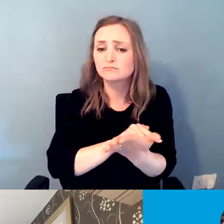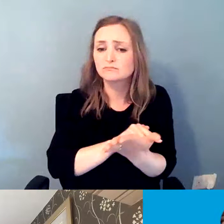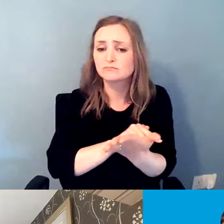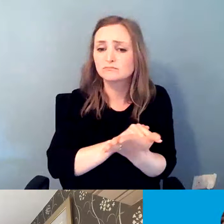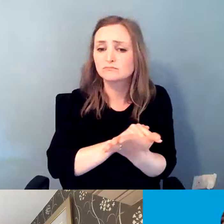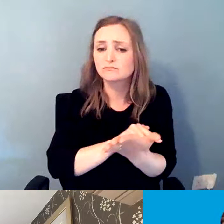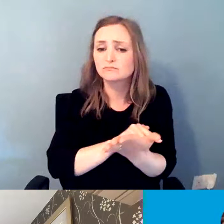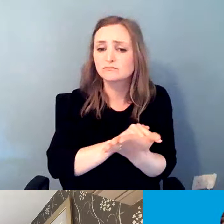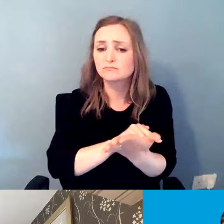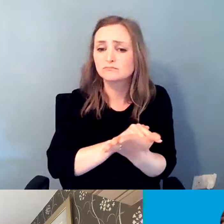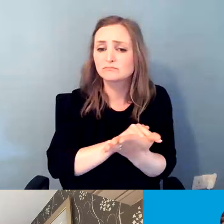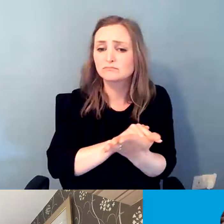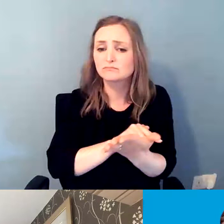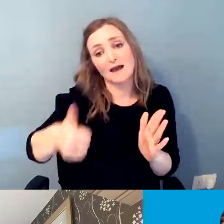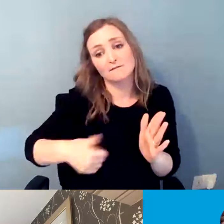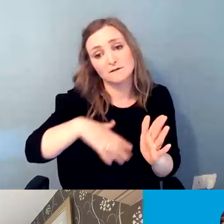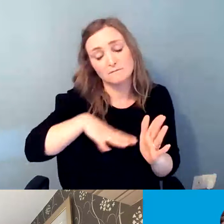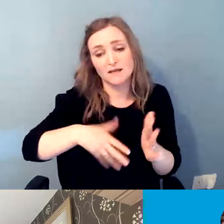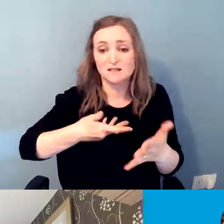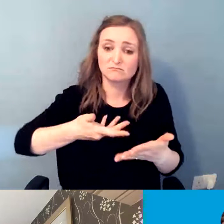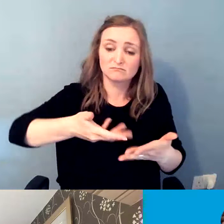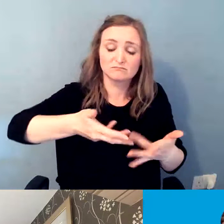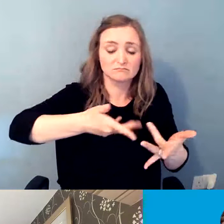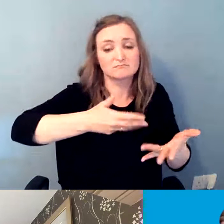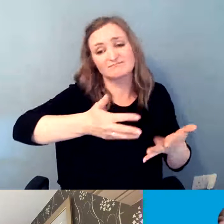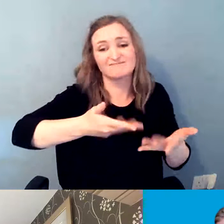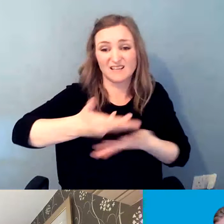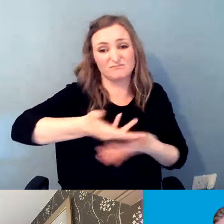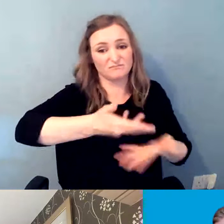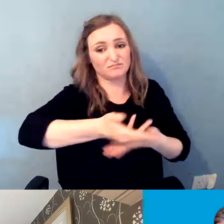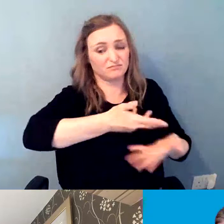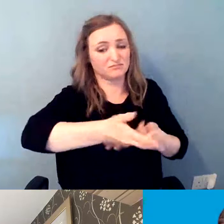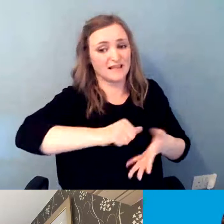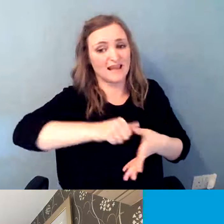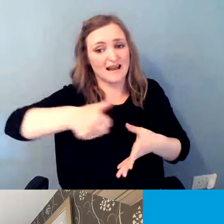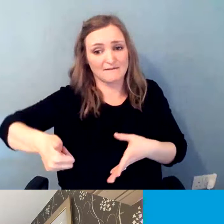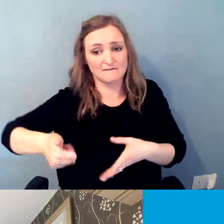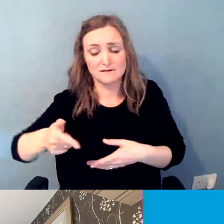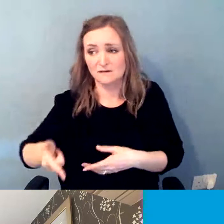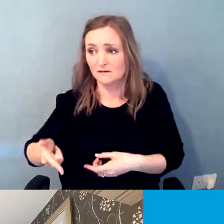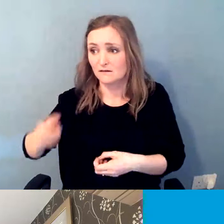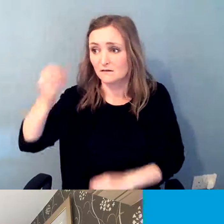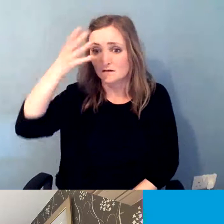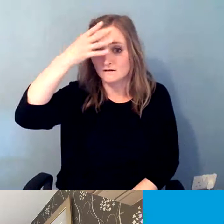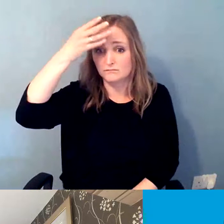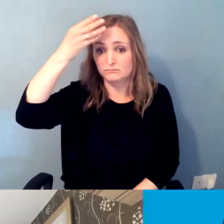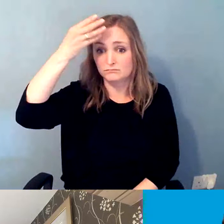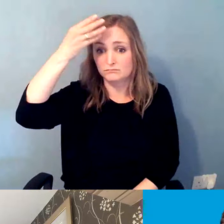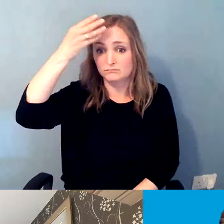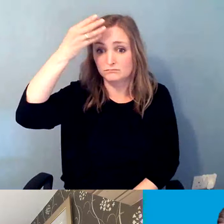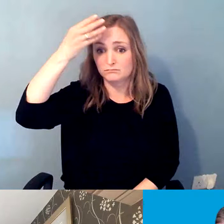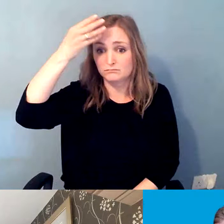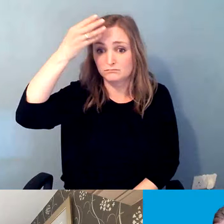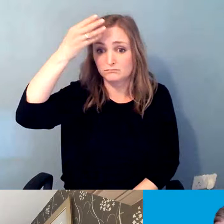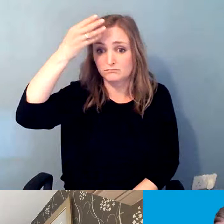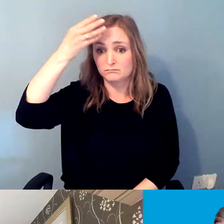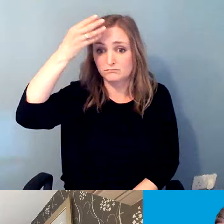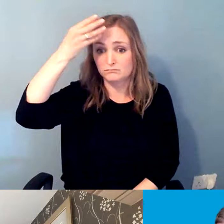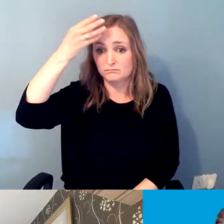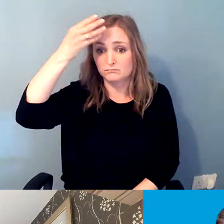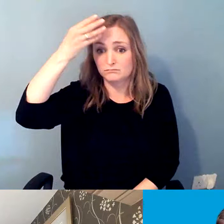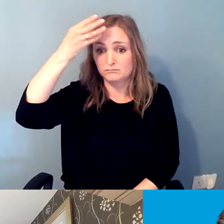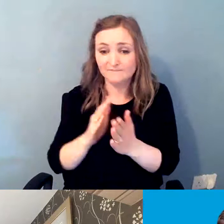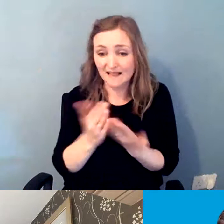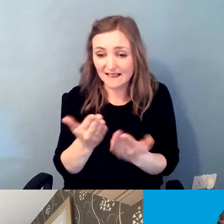type, only remember a part of it. So it's about having those conversations in the first place and backing it up with good written